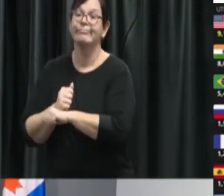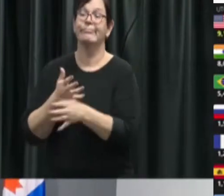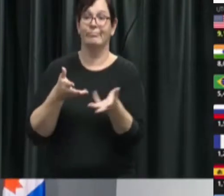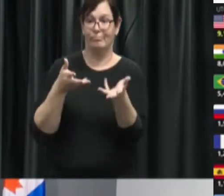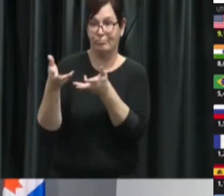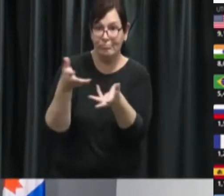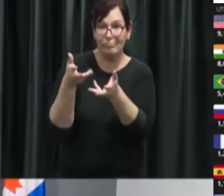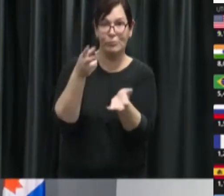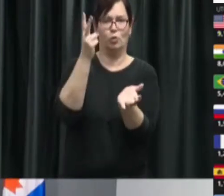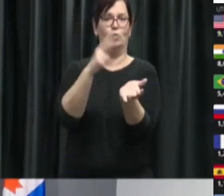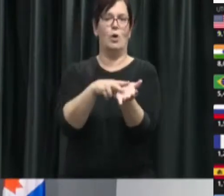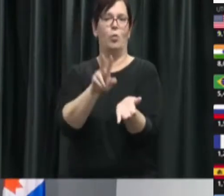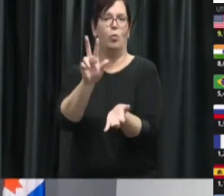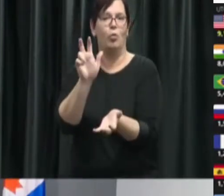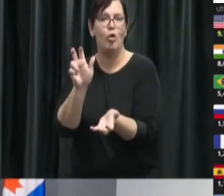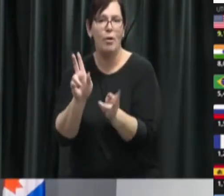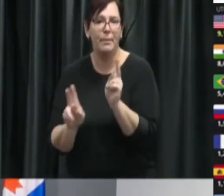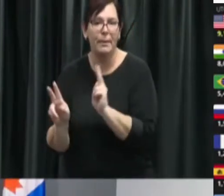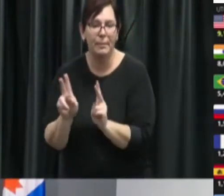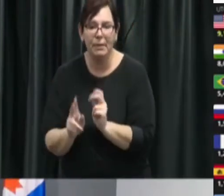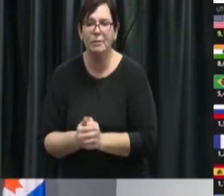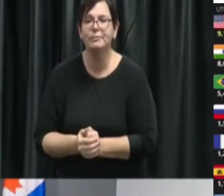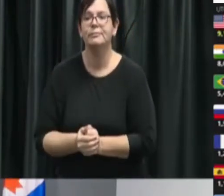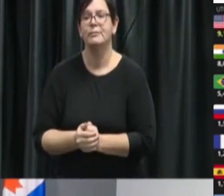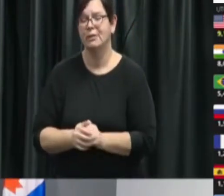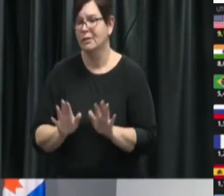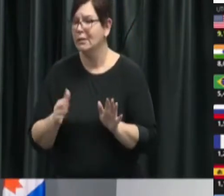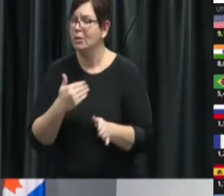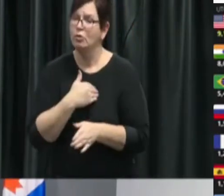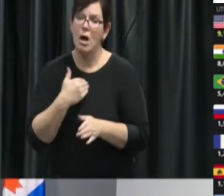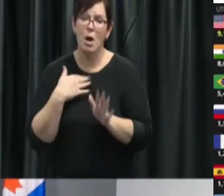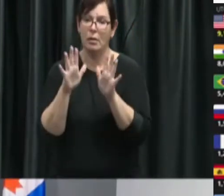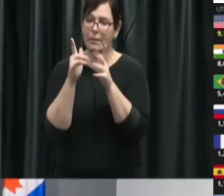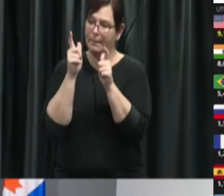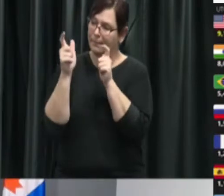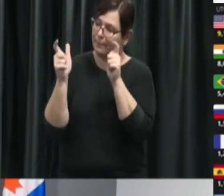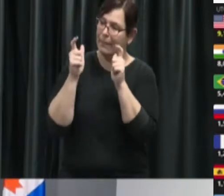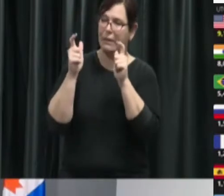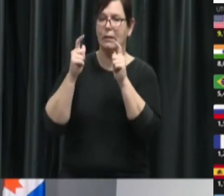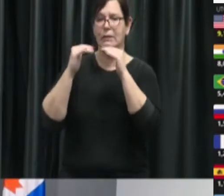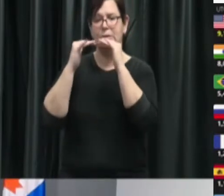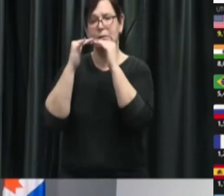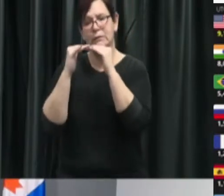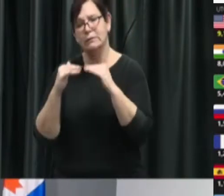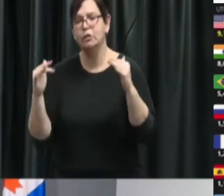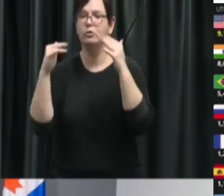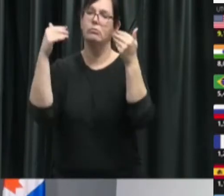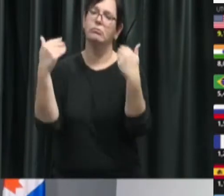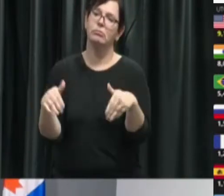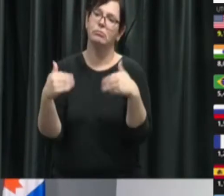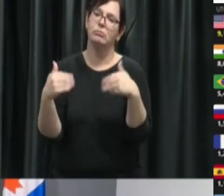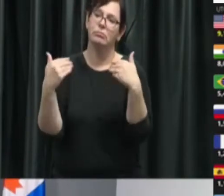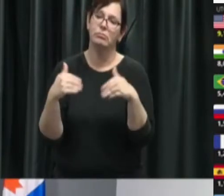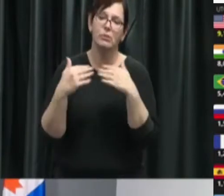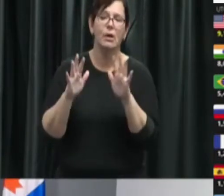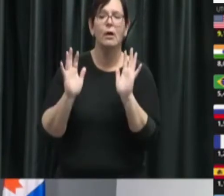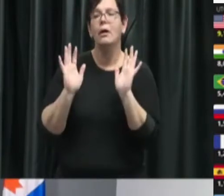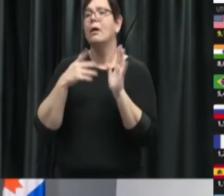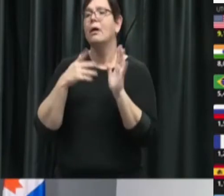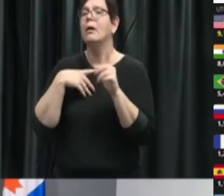In a large, diverse city like Toronto, you can't operate on the assumption that everybody speaks the same language